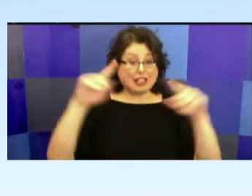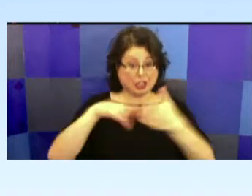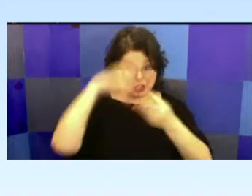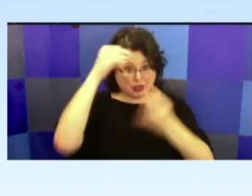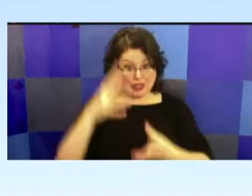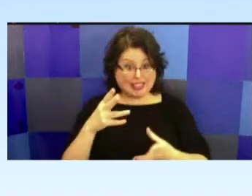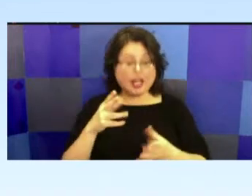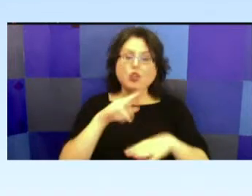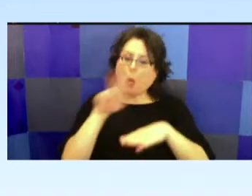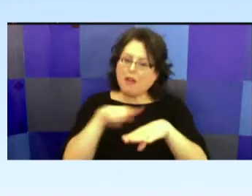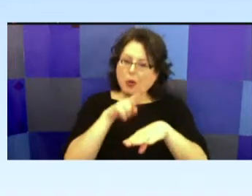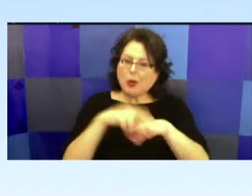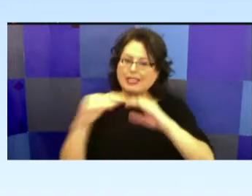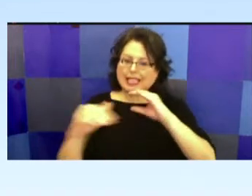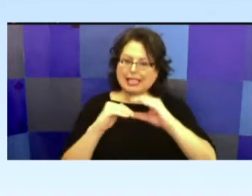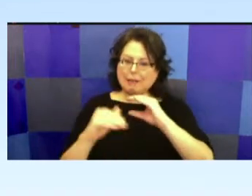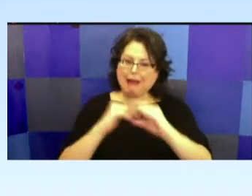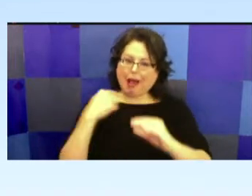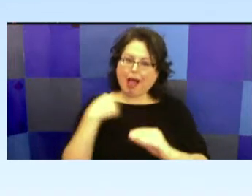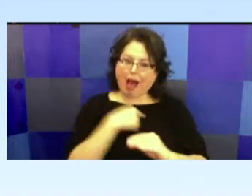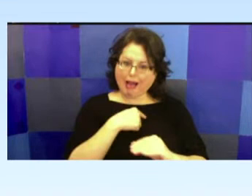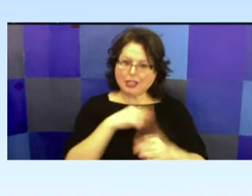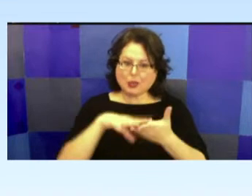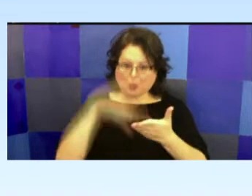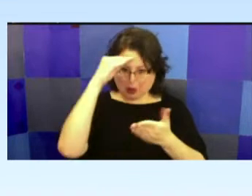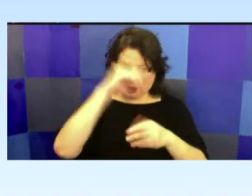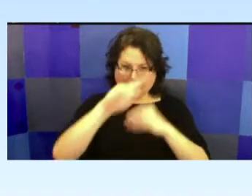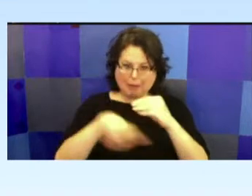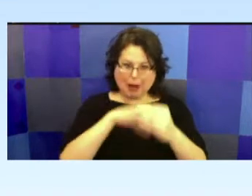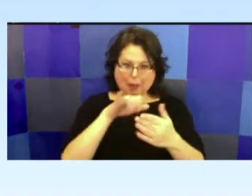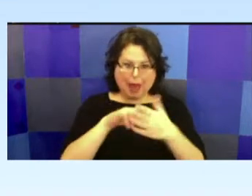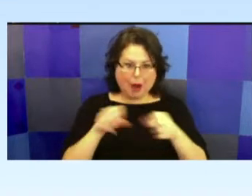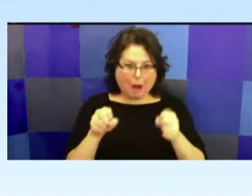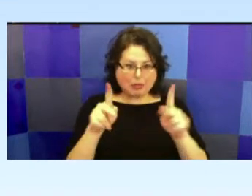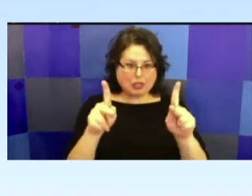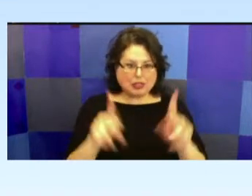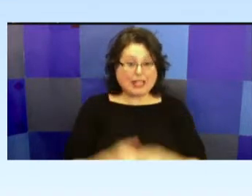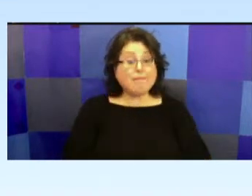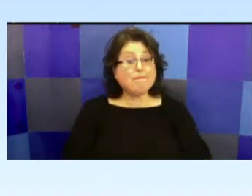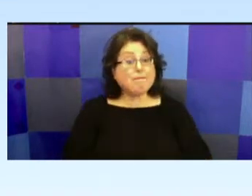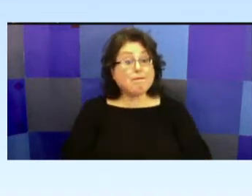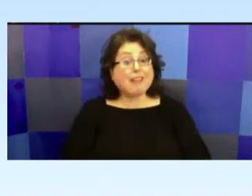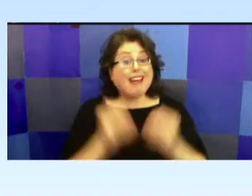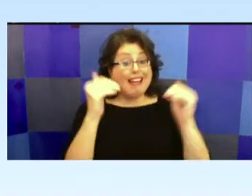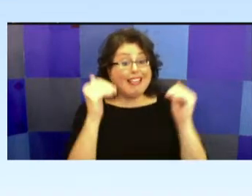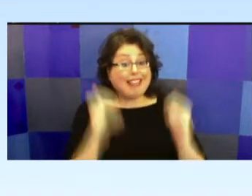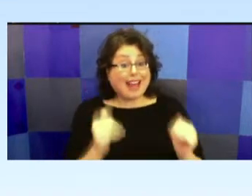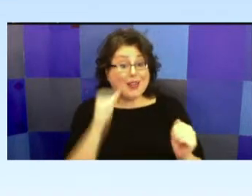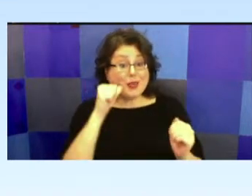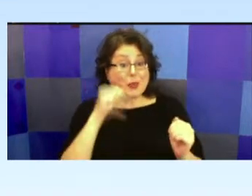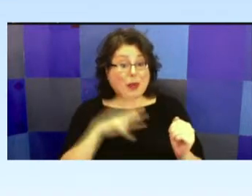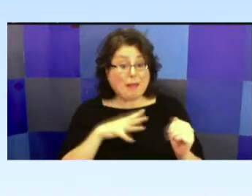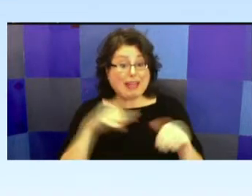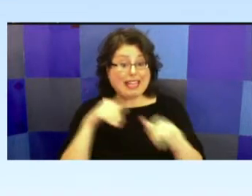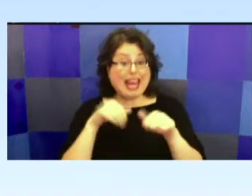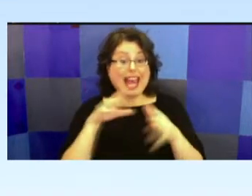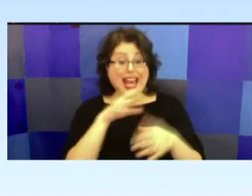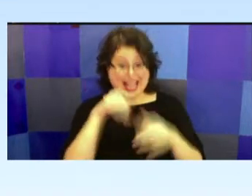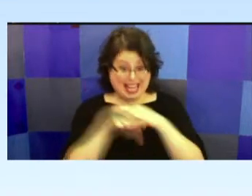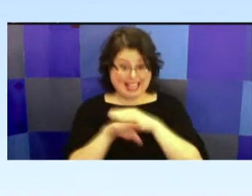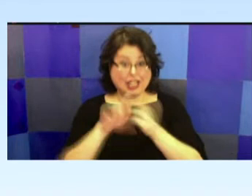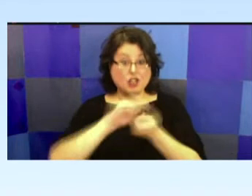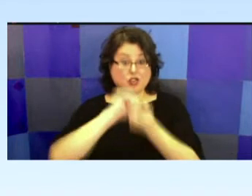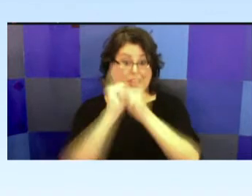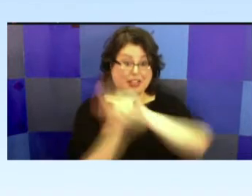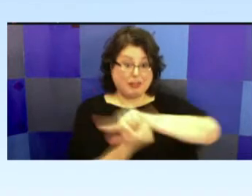email us to find out more information about that opportunity. And then there is our Women in Transformational Leadership Symposium